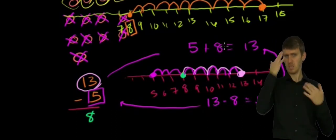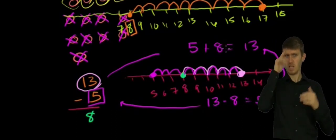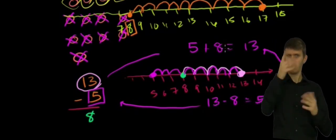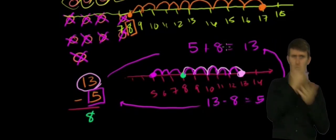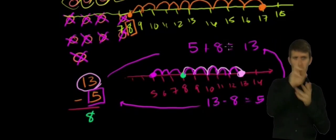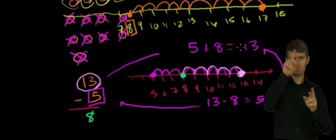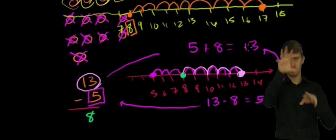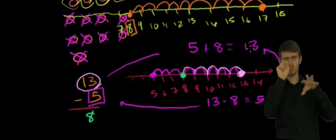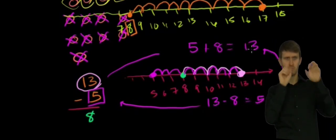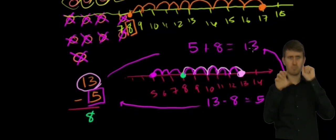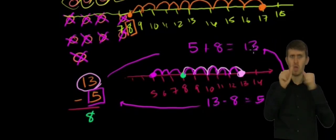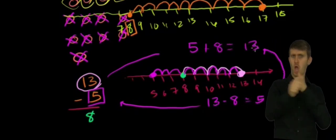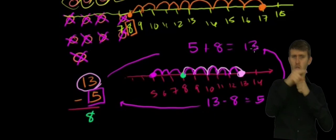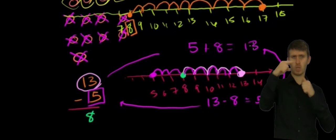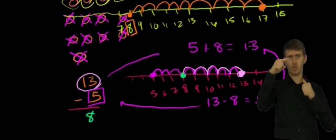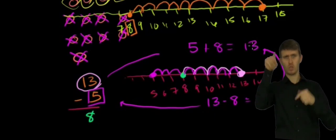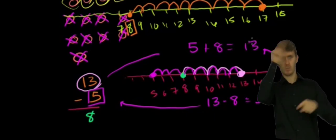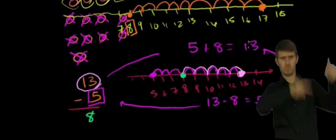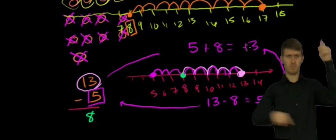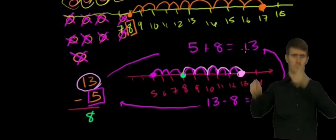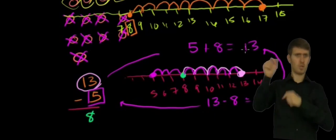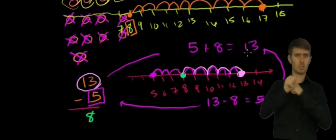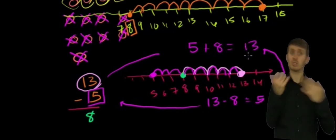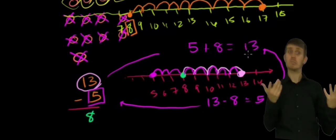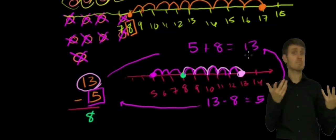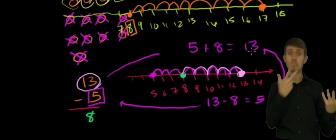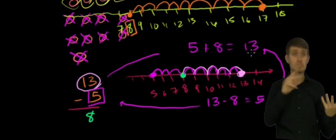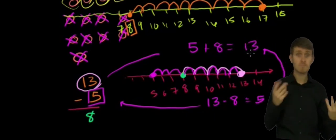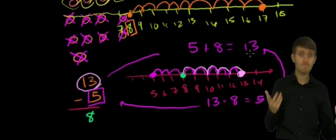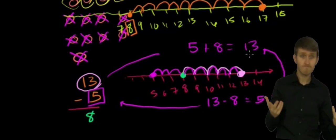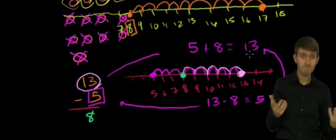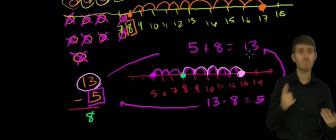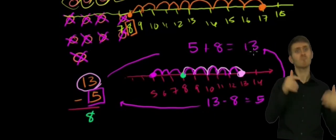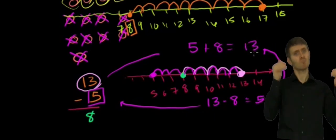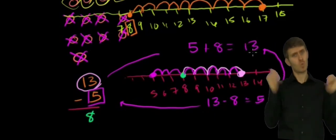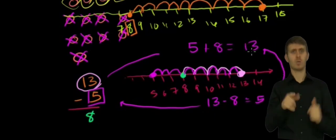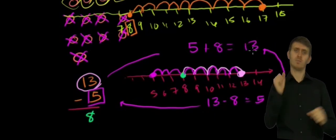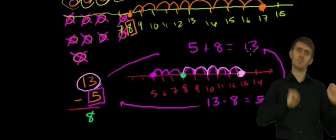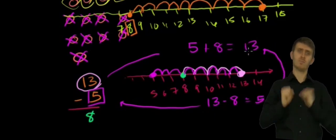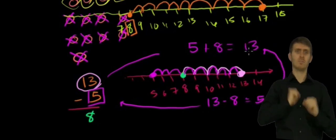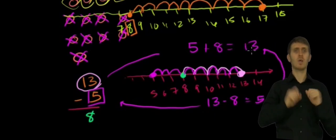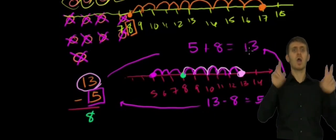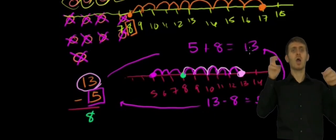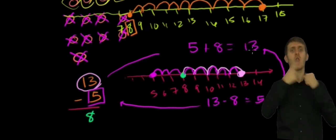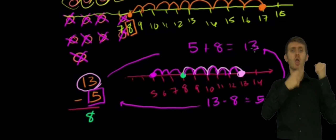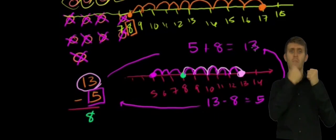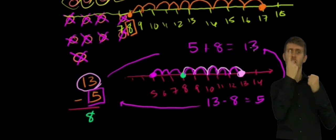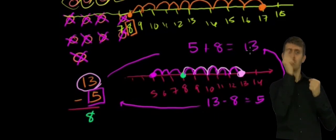plus 8 is 13. So hopefully you have the hang of that. And if you haven't done so already, it'll be good to practice all of